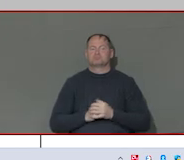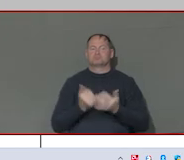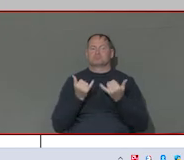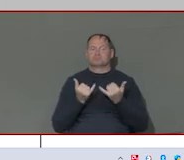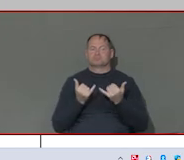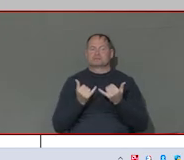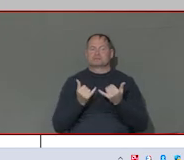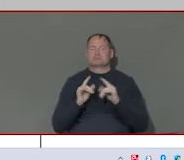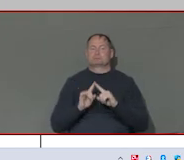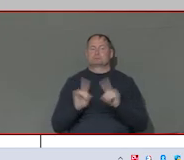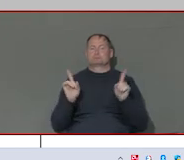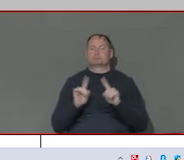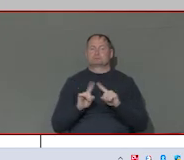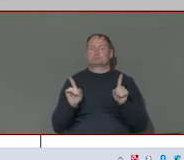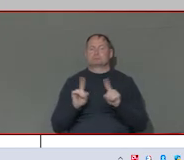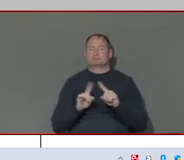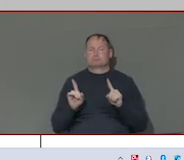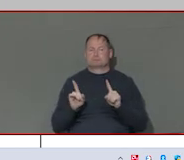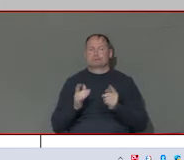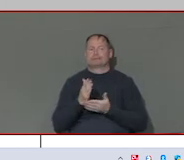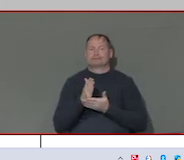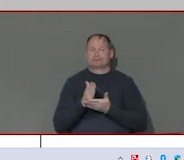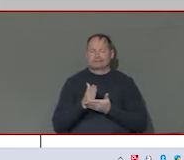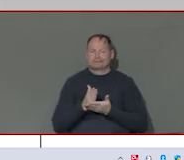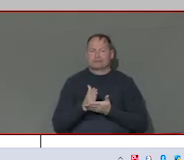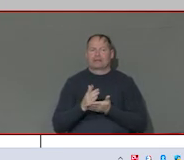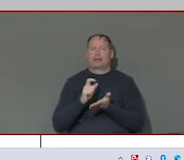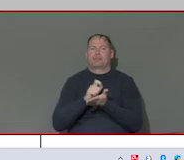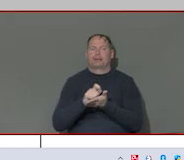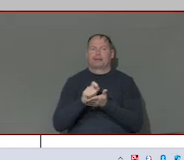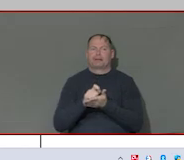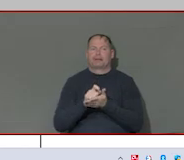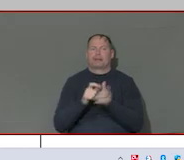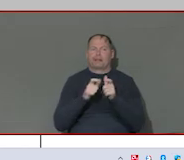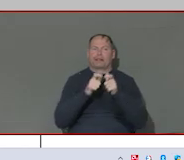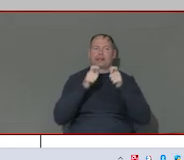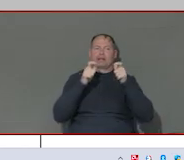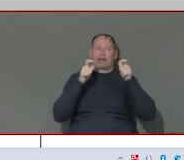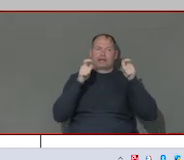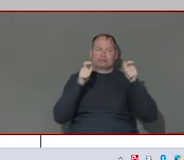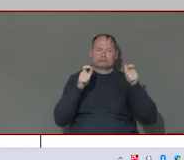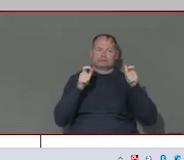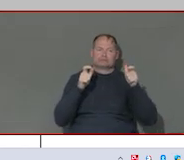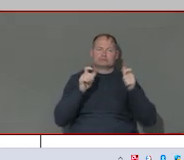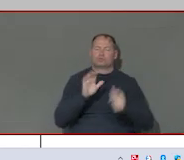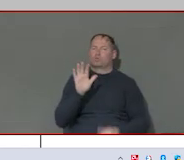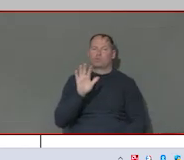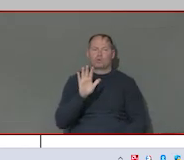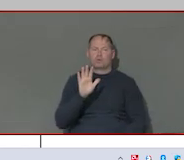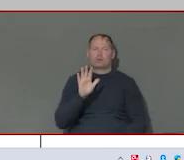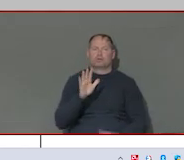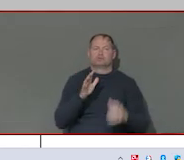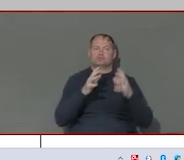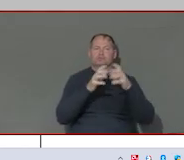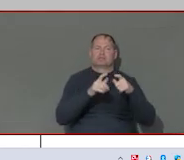this difference, learners usually write larger skull instead of a larger